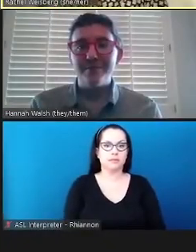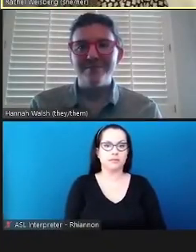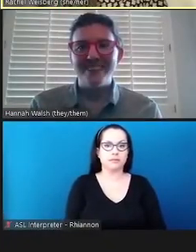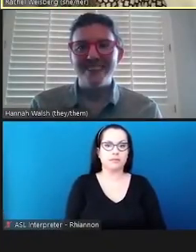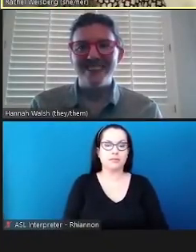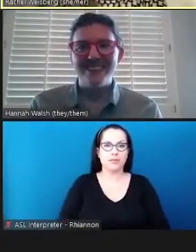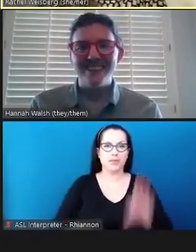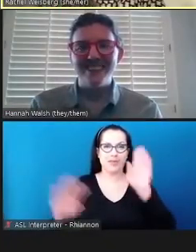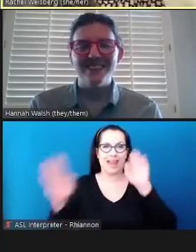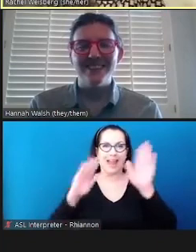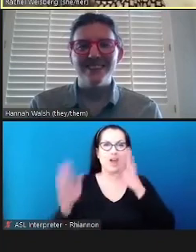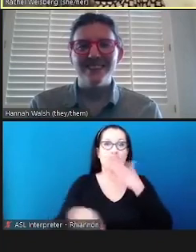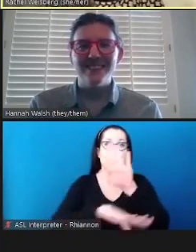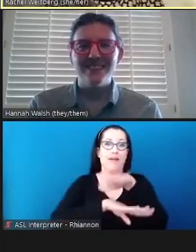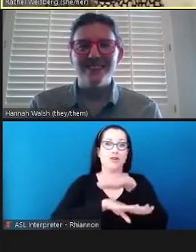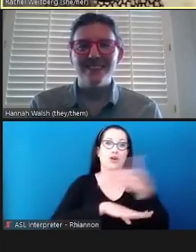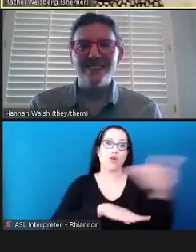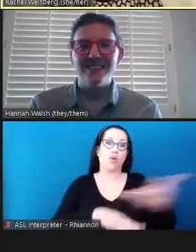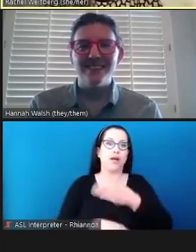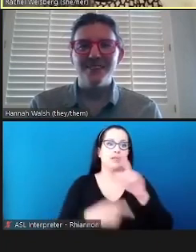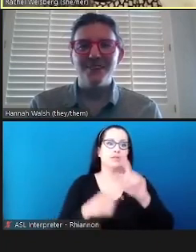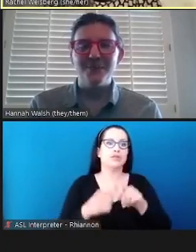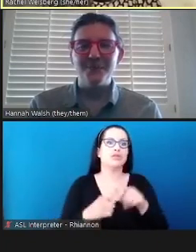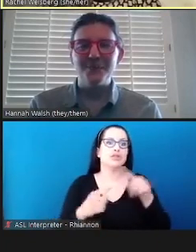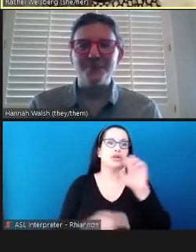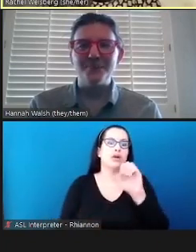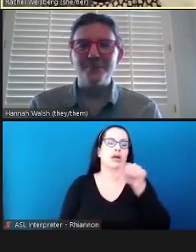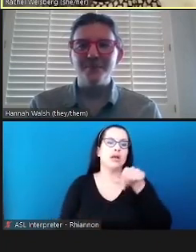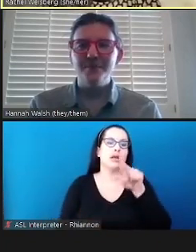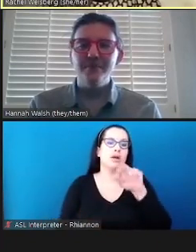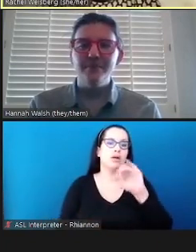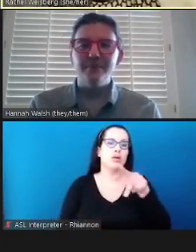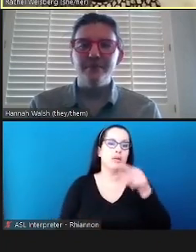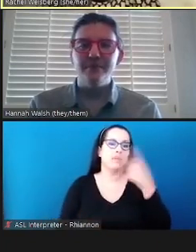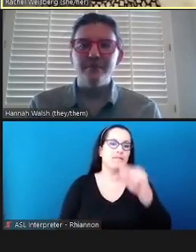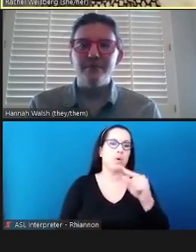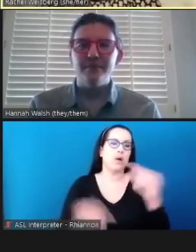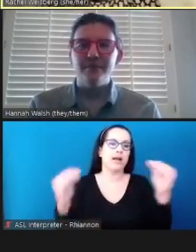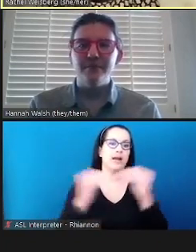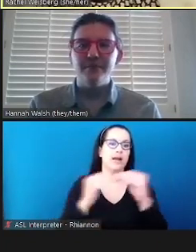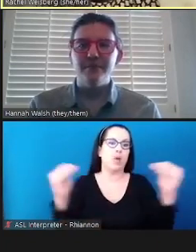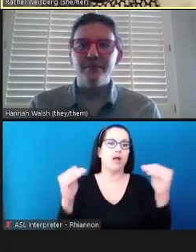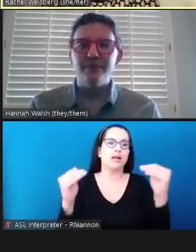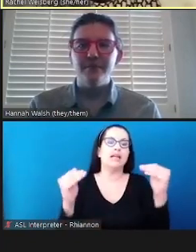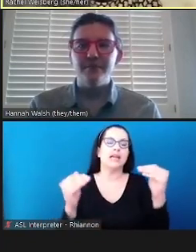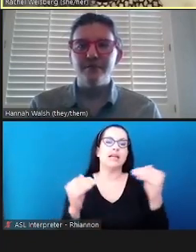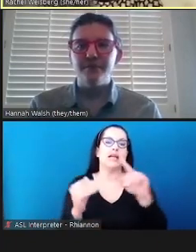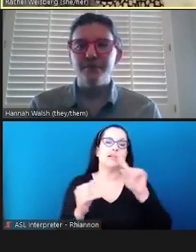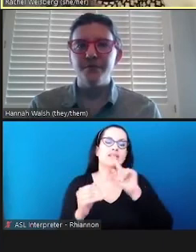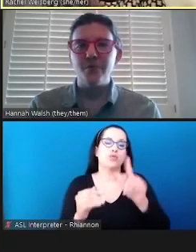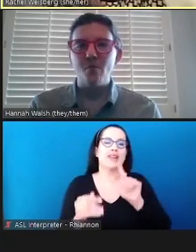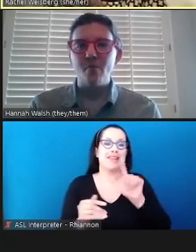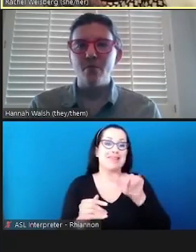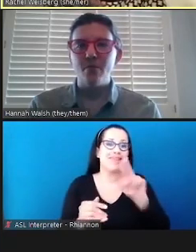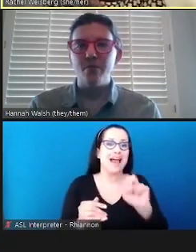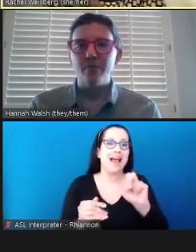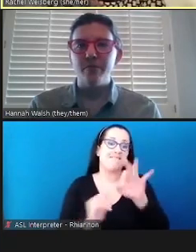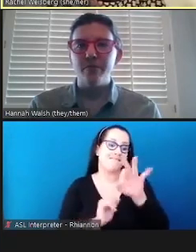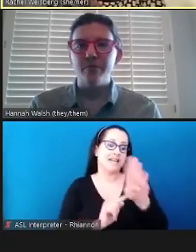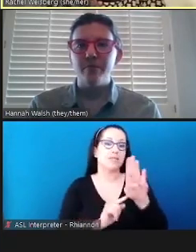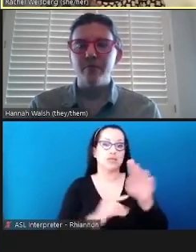Hi, good afternoon, and welcome to Equip for Equality's second live Facebook training. Today, we're